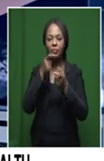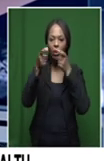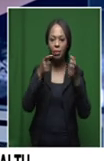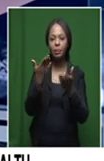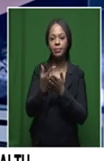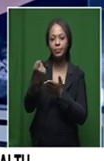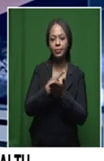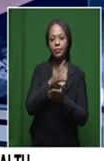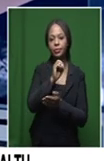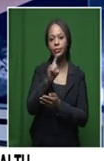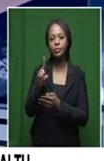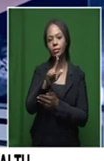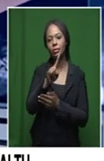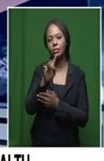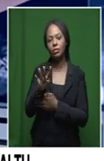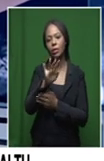to call is